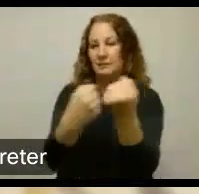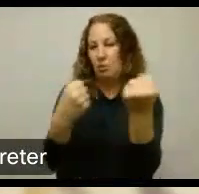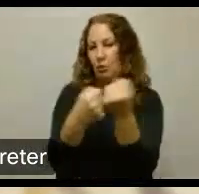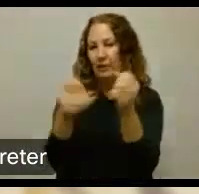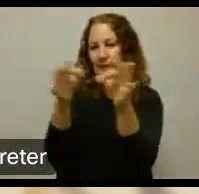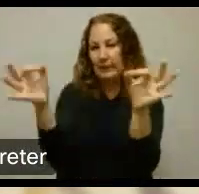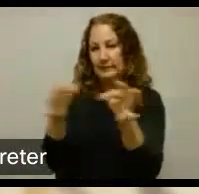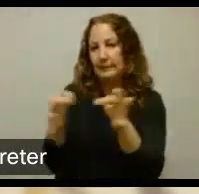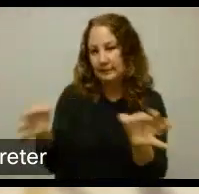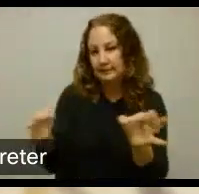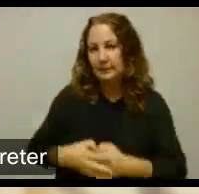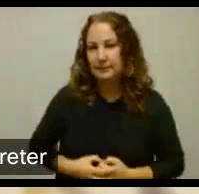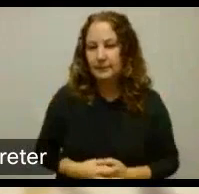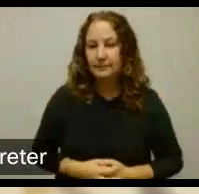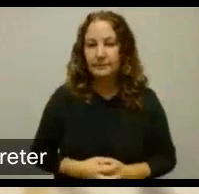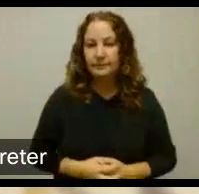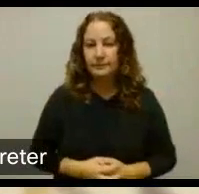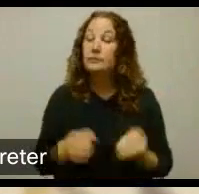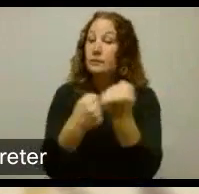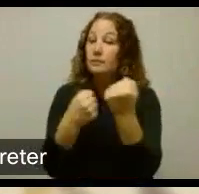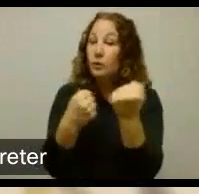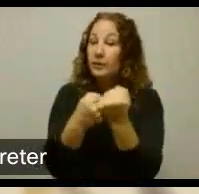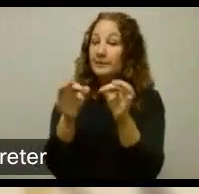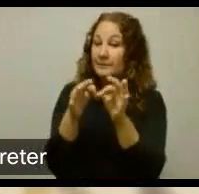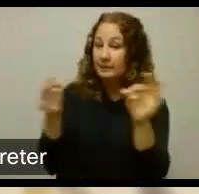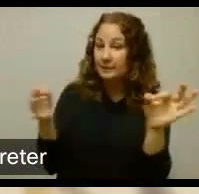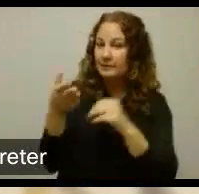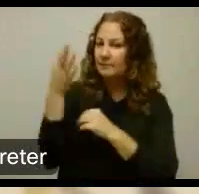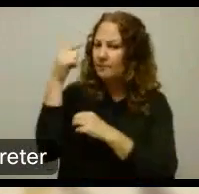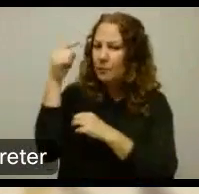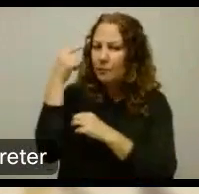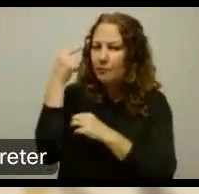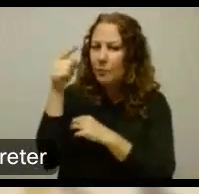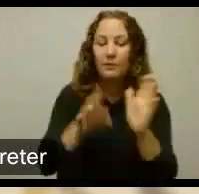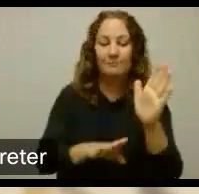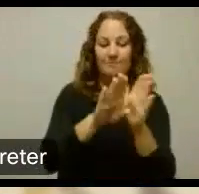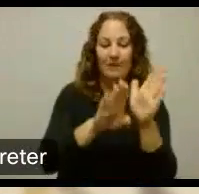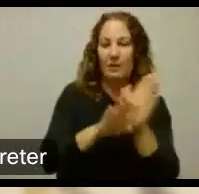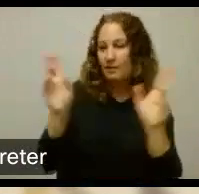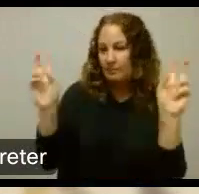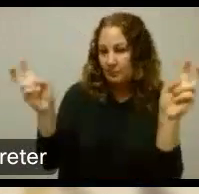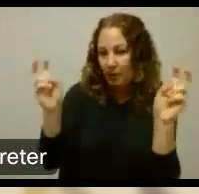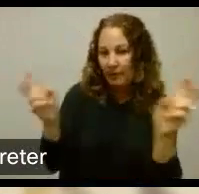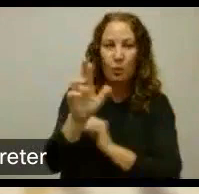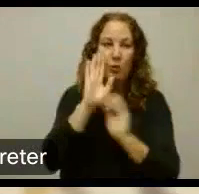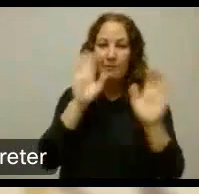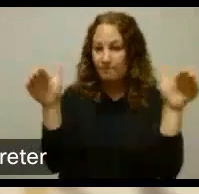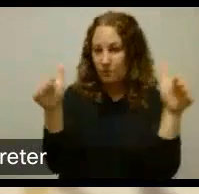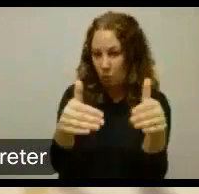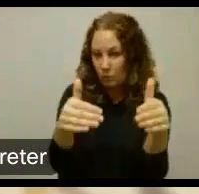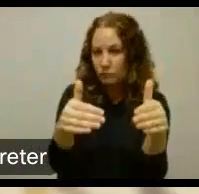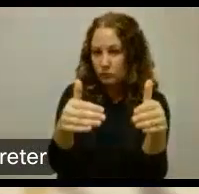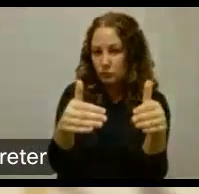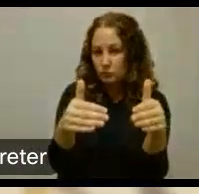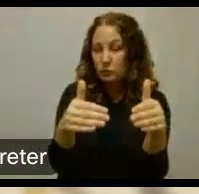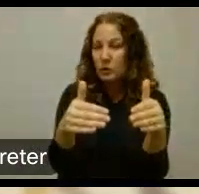sentences. So supporting sentences are there to develop the topic or the focus that